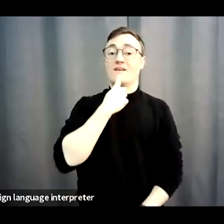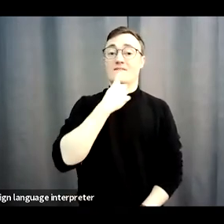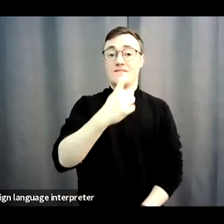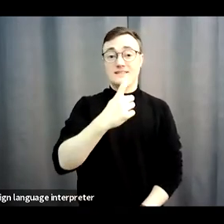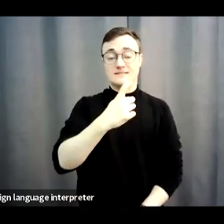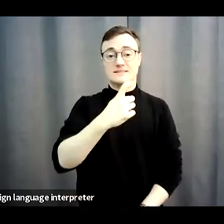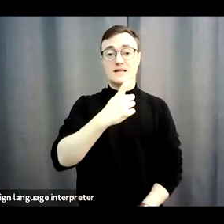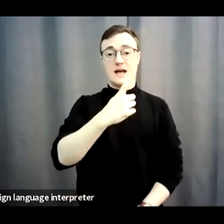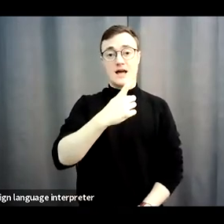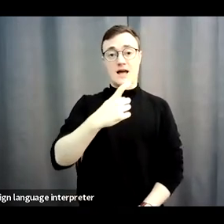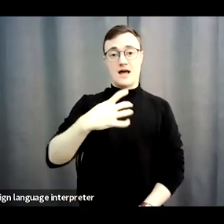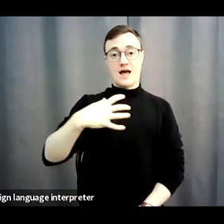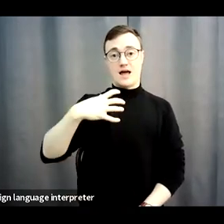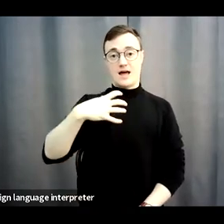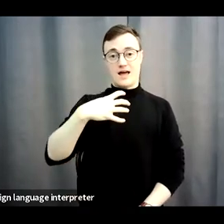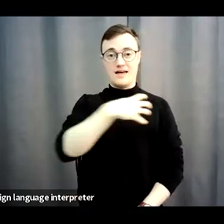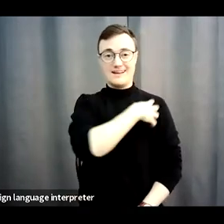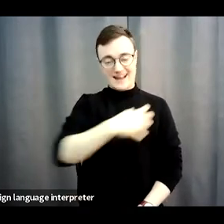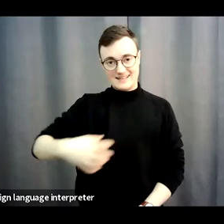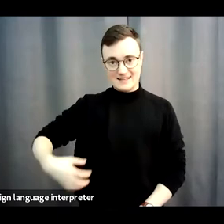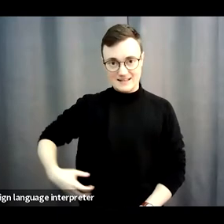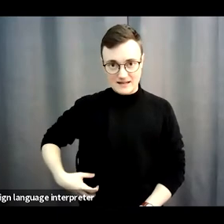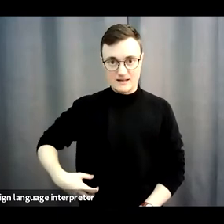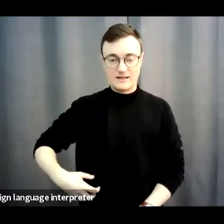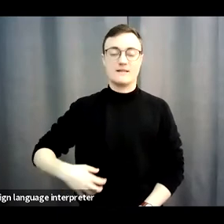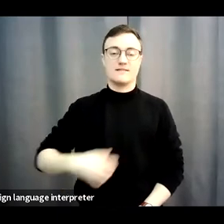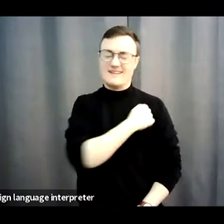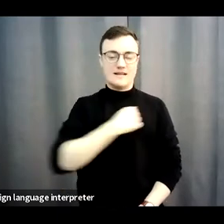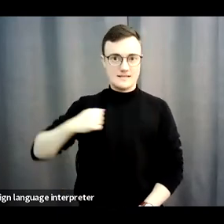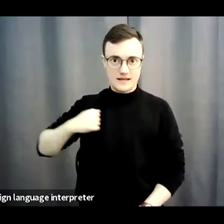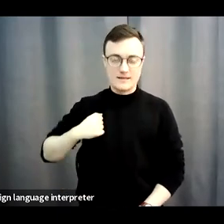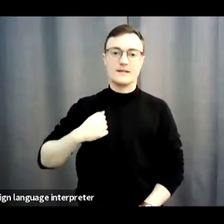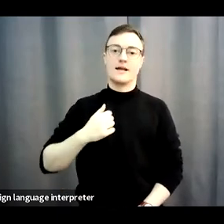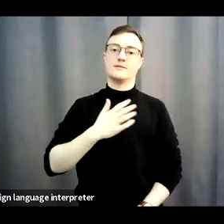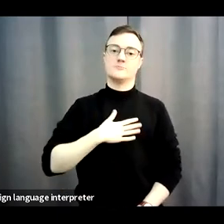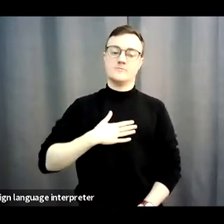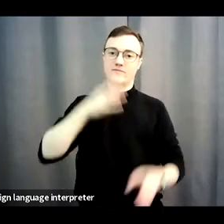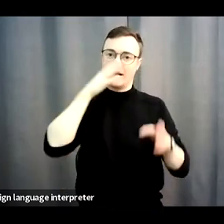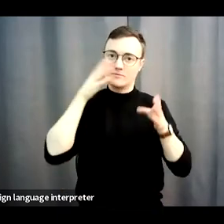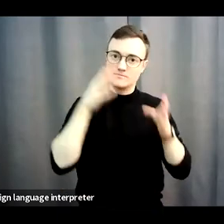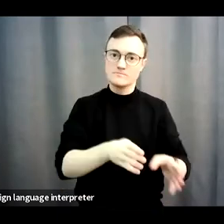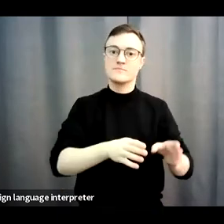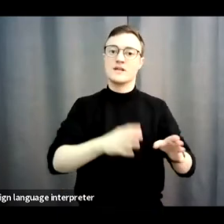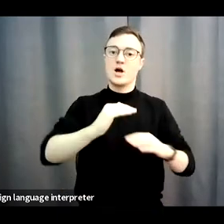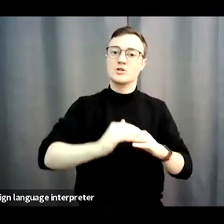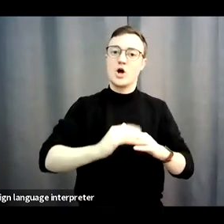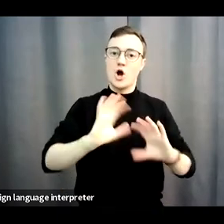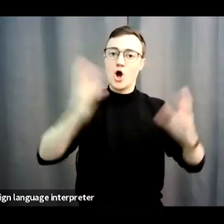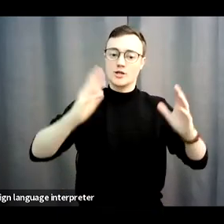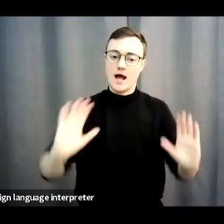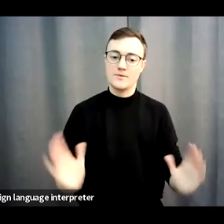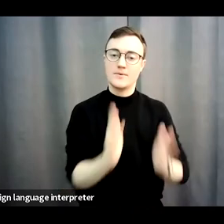points the direction very clearly. The stated objective is to increase inclusion among young